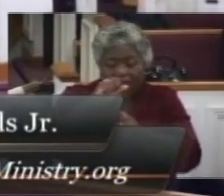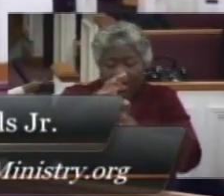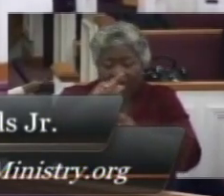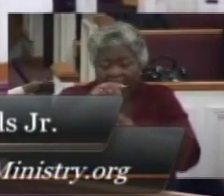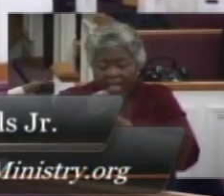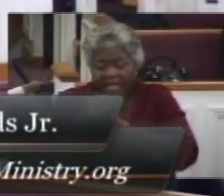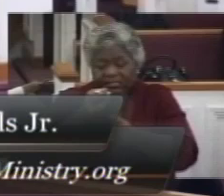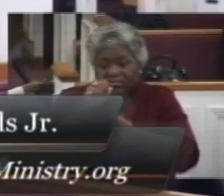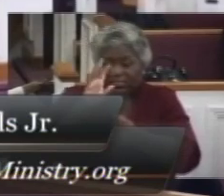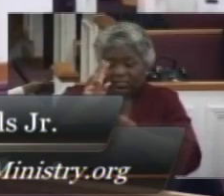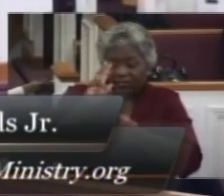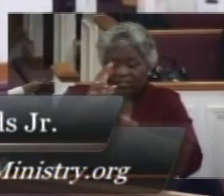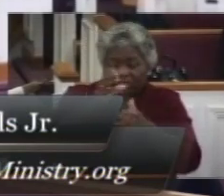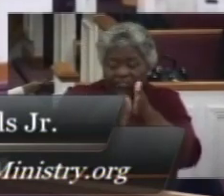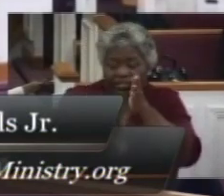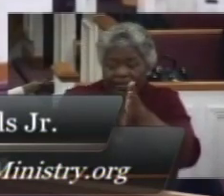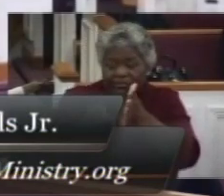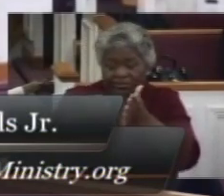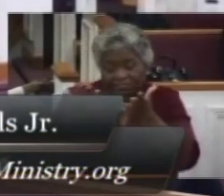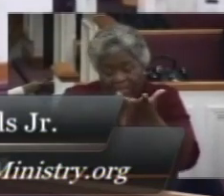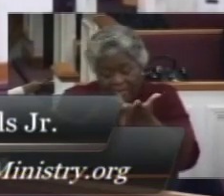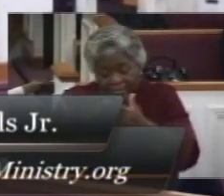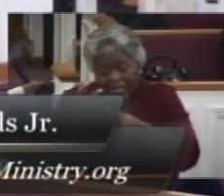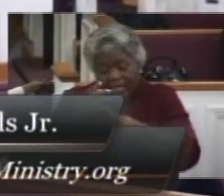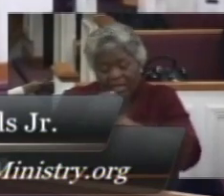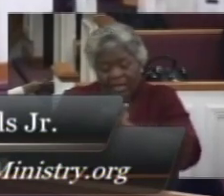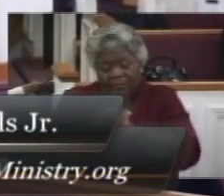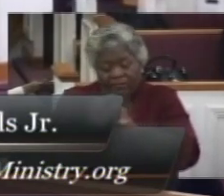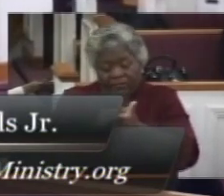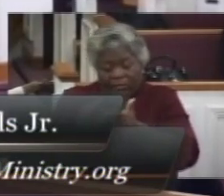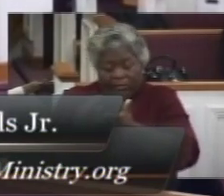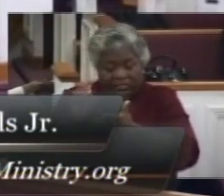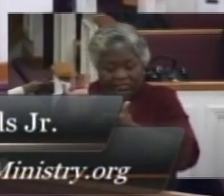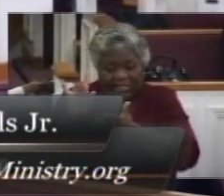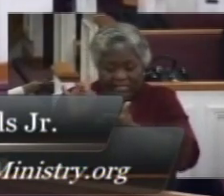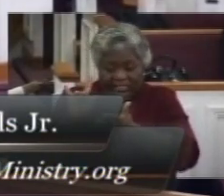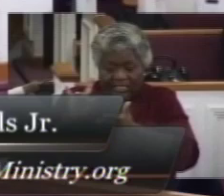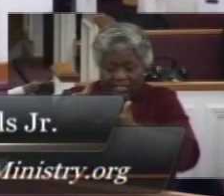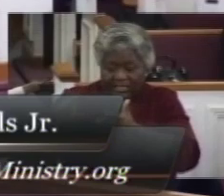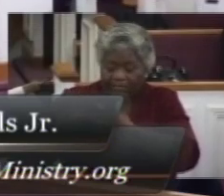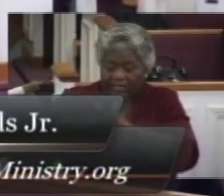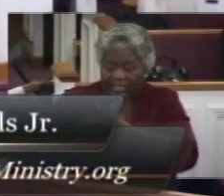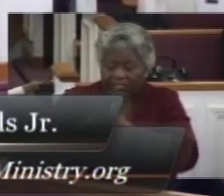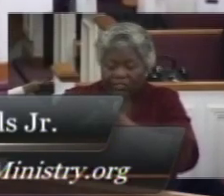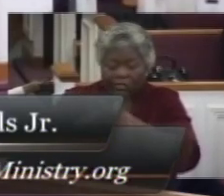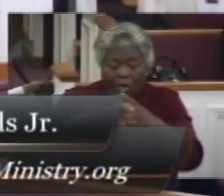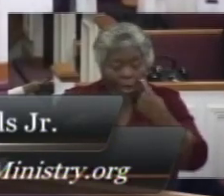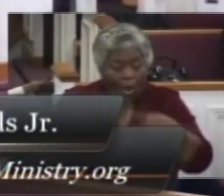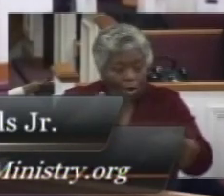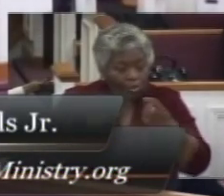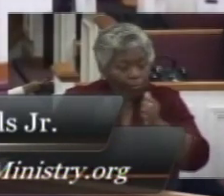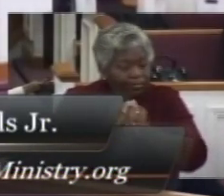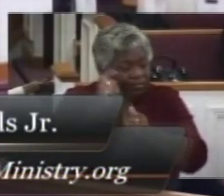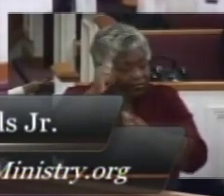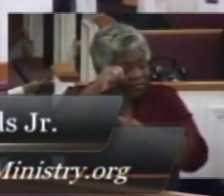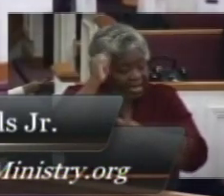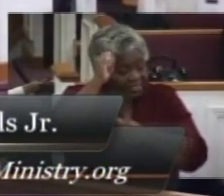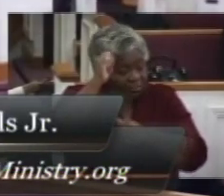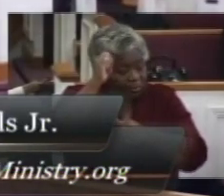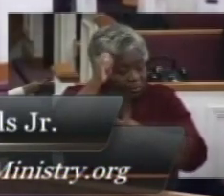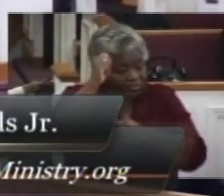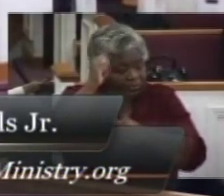17th chapter, and about verse 18, he begins to argue with the